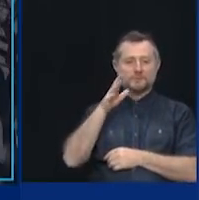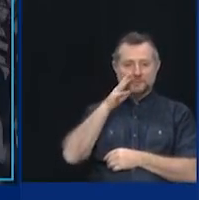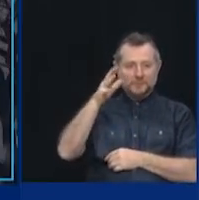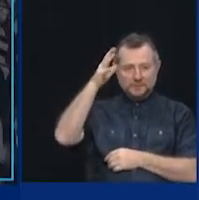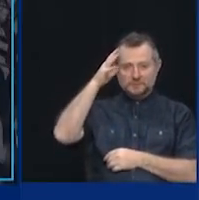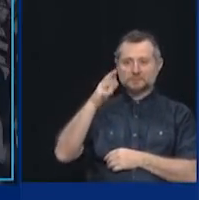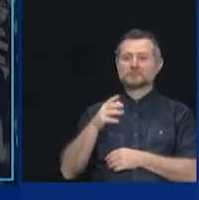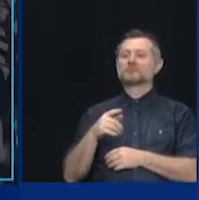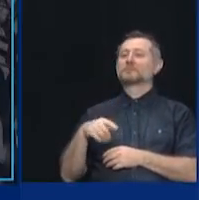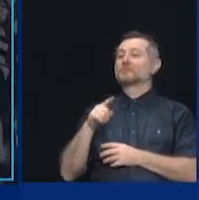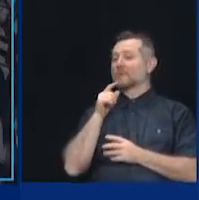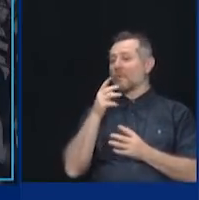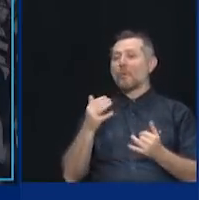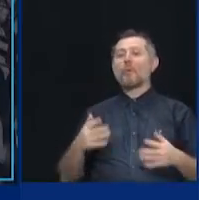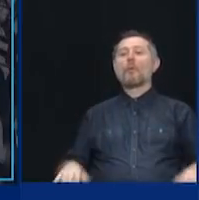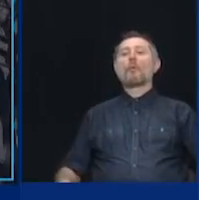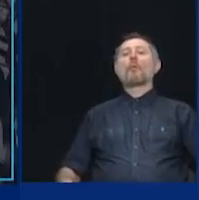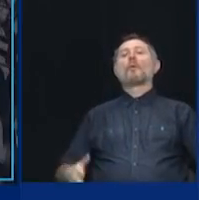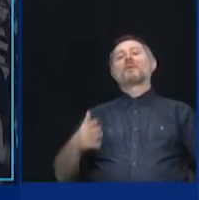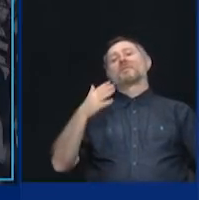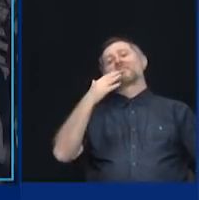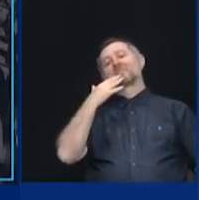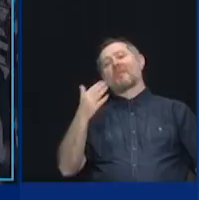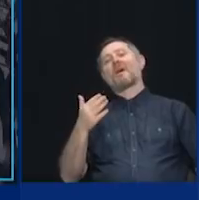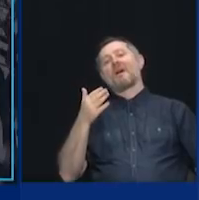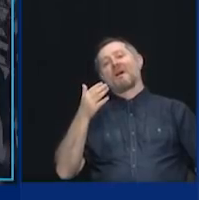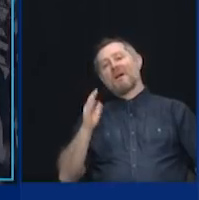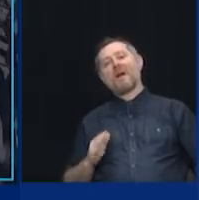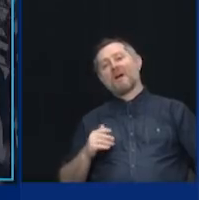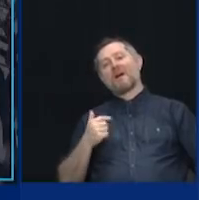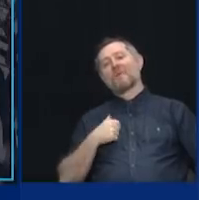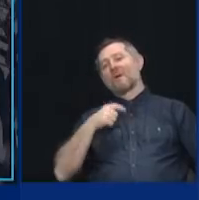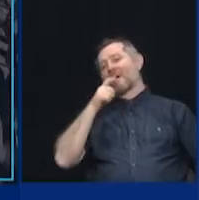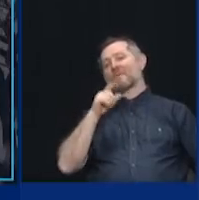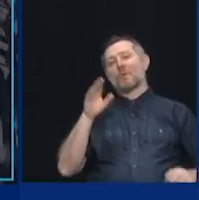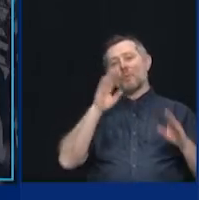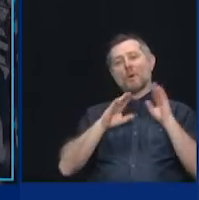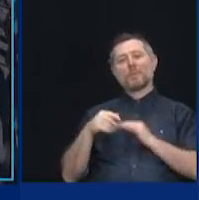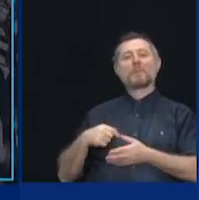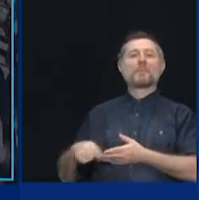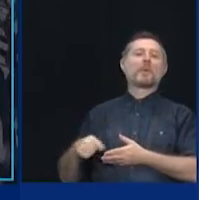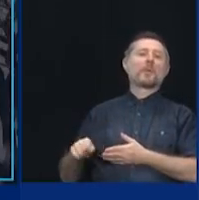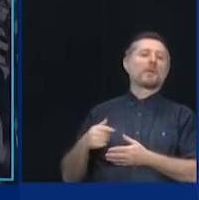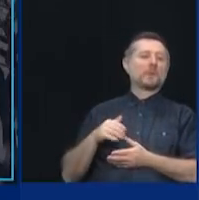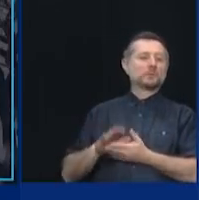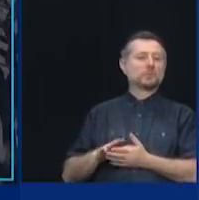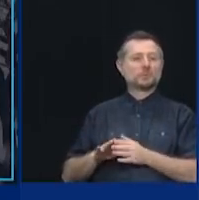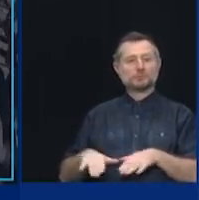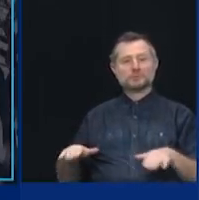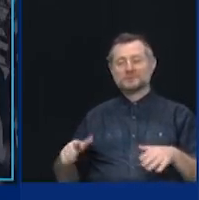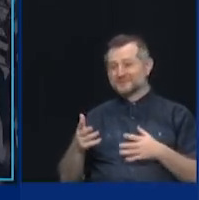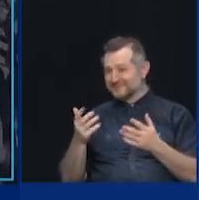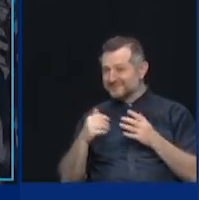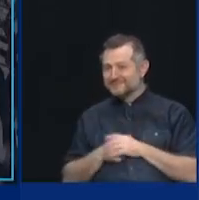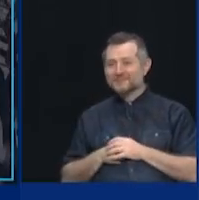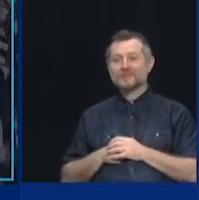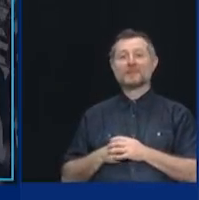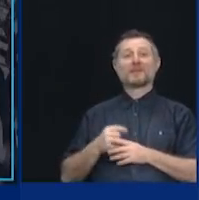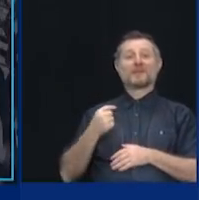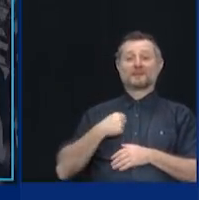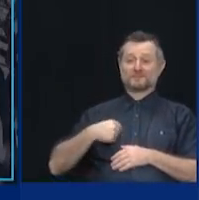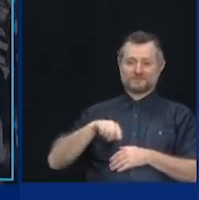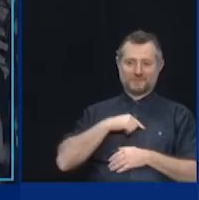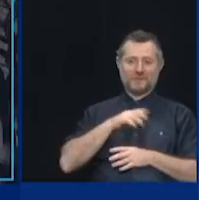thank God, I don't have to worry about this going forward. And we're going to continue